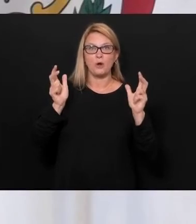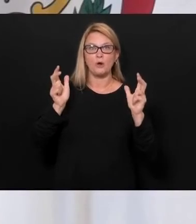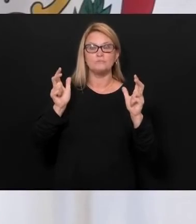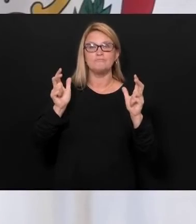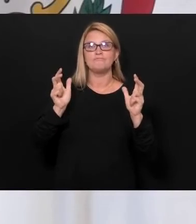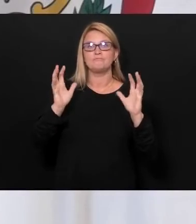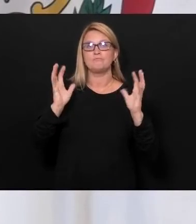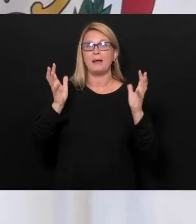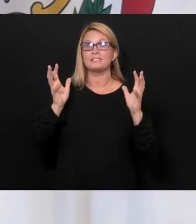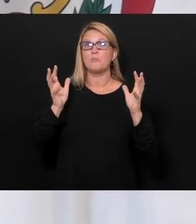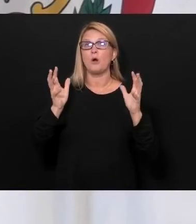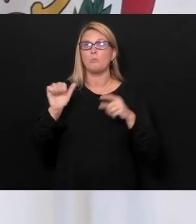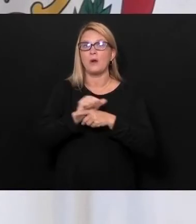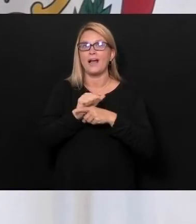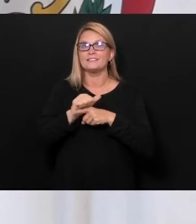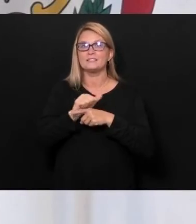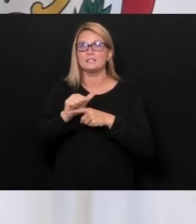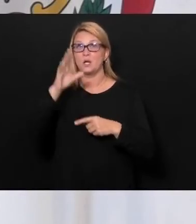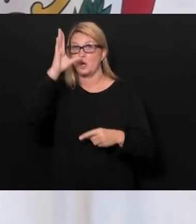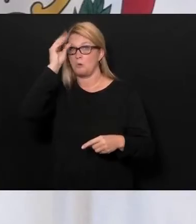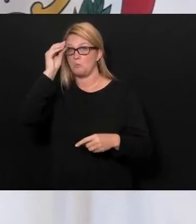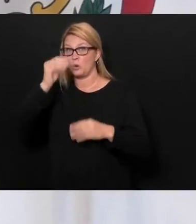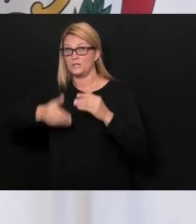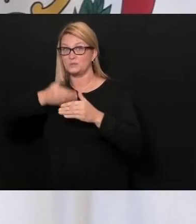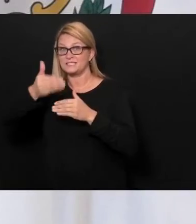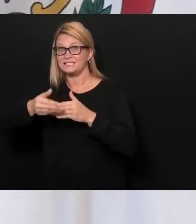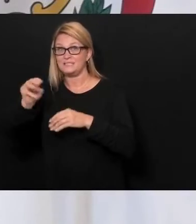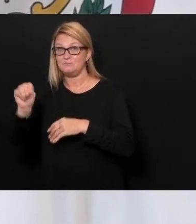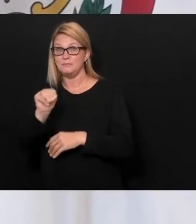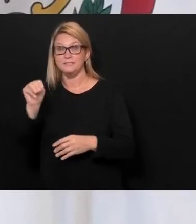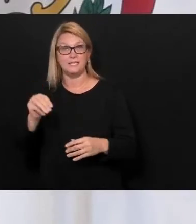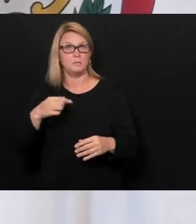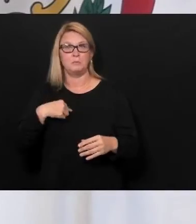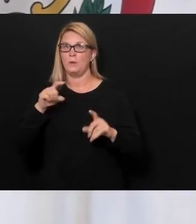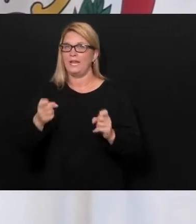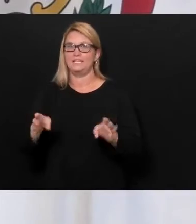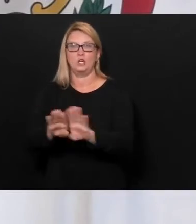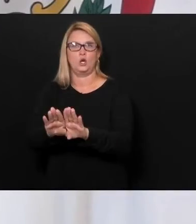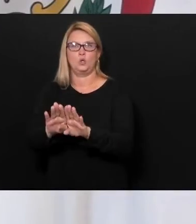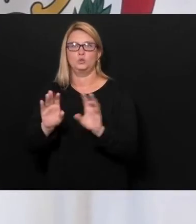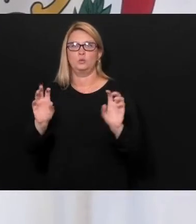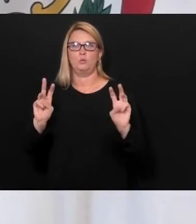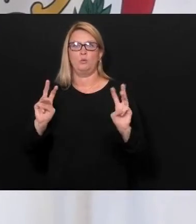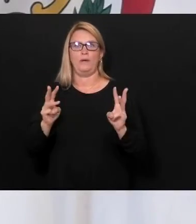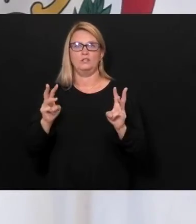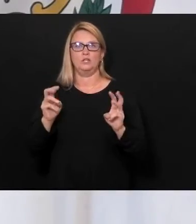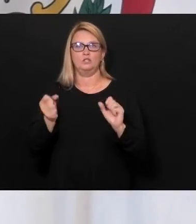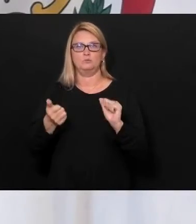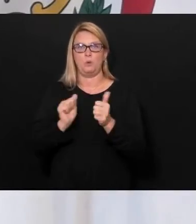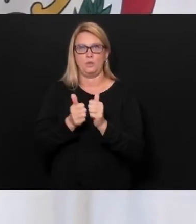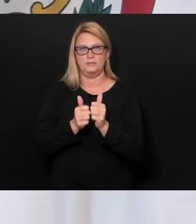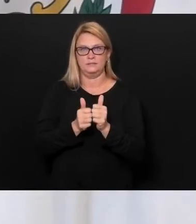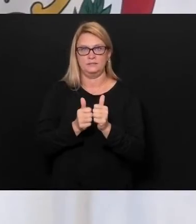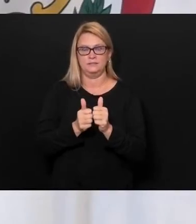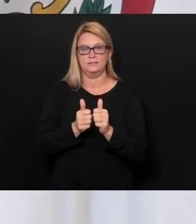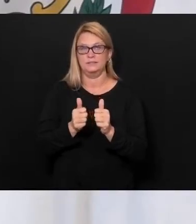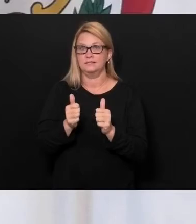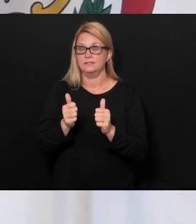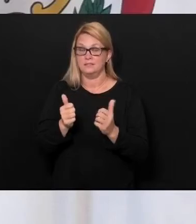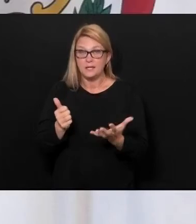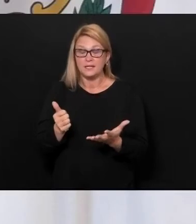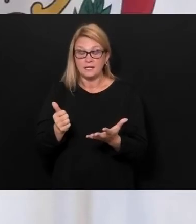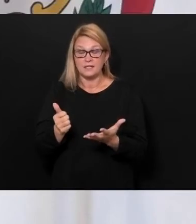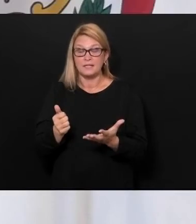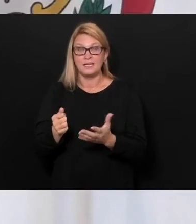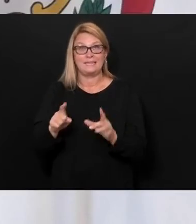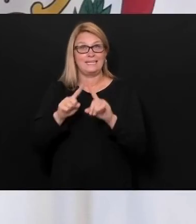and boys' basketball was starting the following Monday, but we've got to shut it down, and we've got to shut it down right now. At the